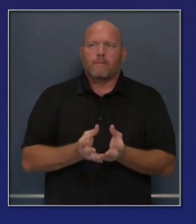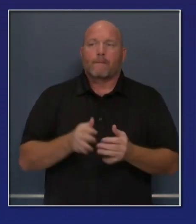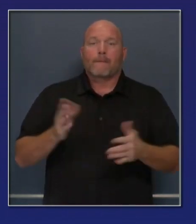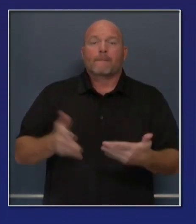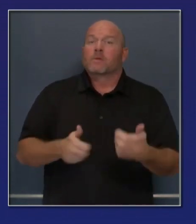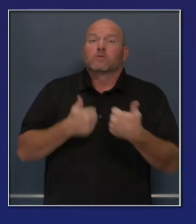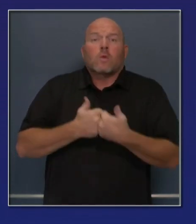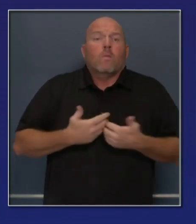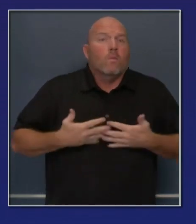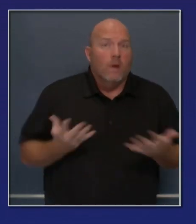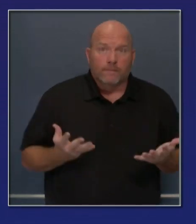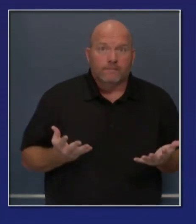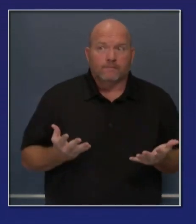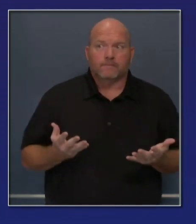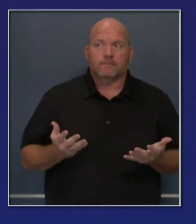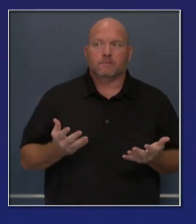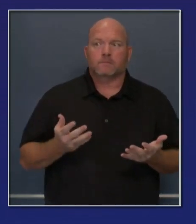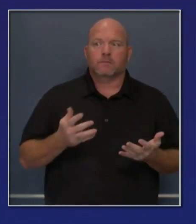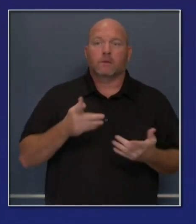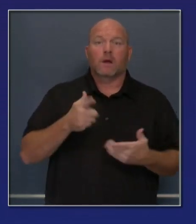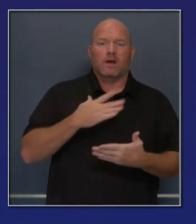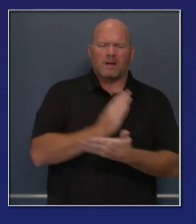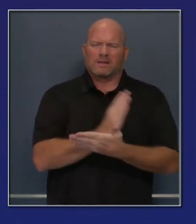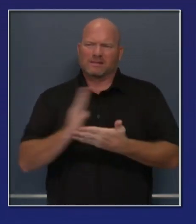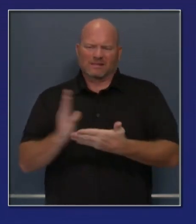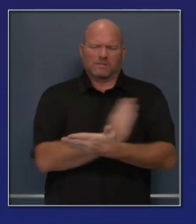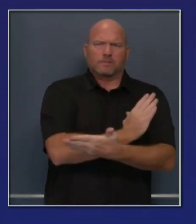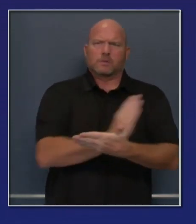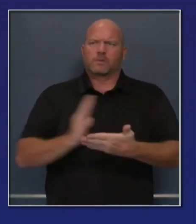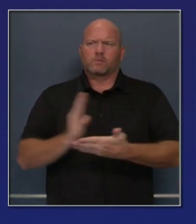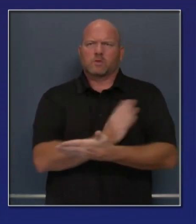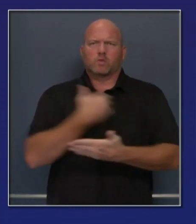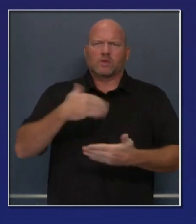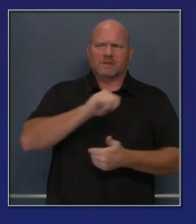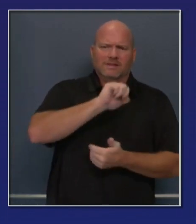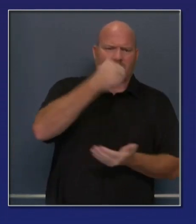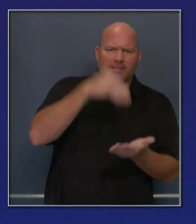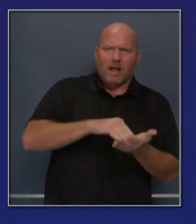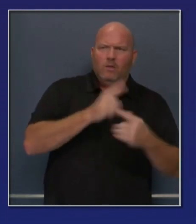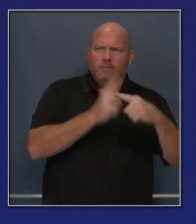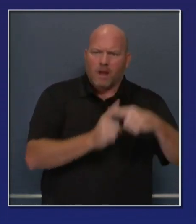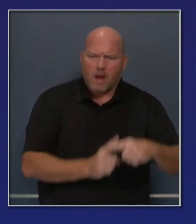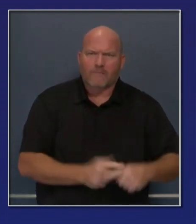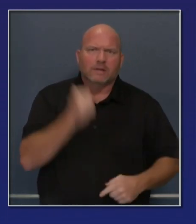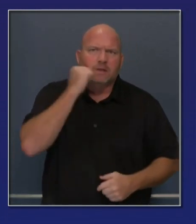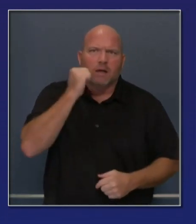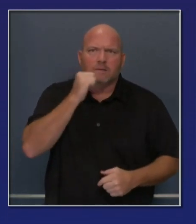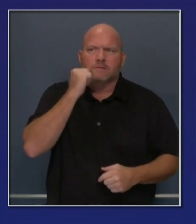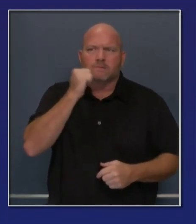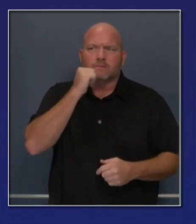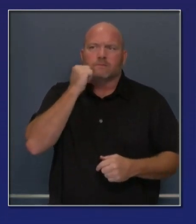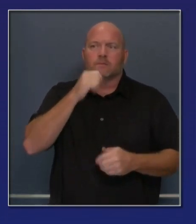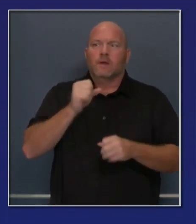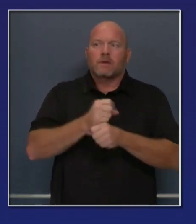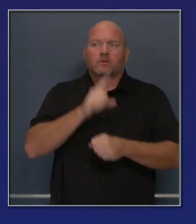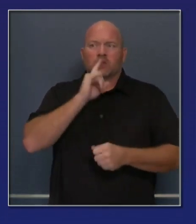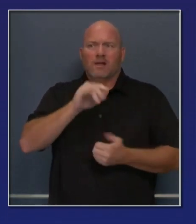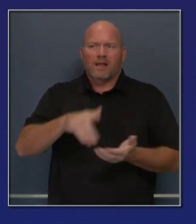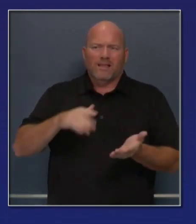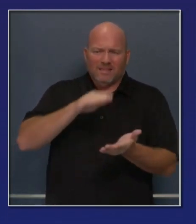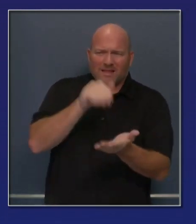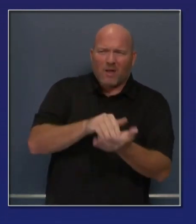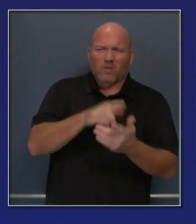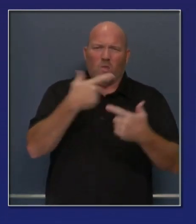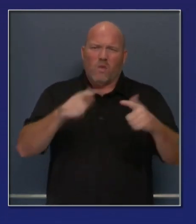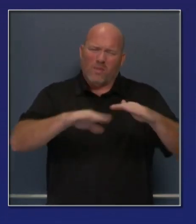doing it at the scale where we have thousands of positive test results coming a day to make sure those thousands stay as low as